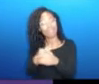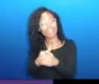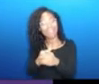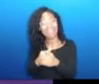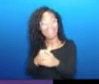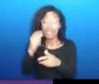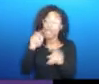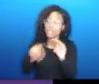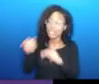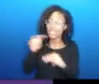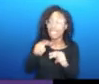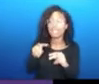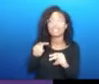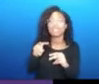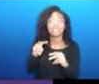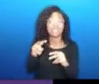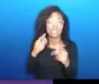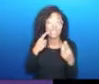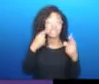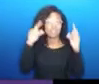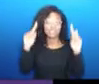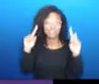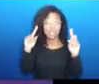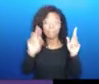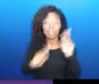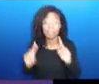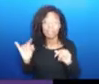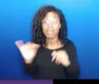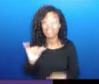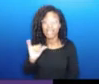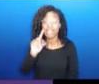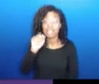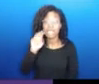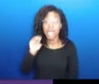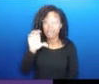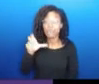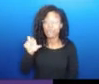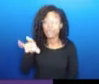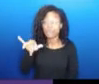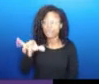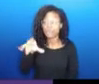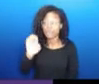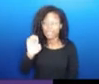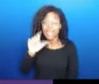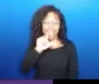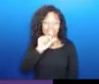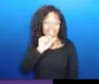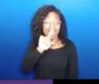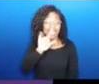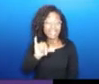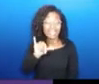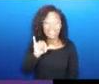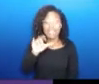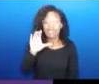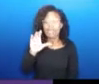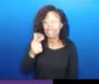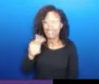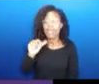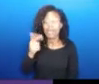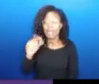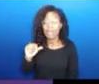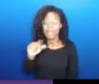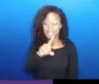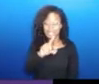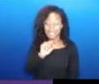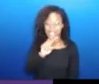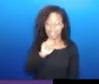individuals like Tom Cruise, Lady Gaga, David Lepofsky. He was a